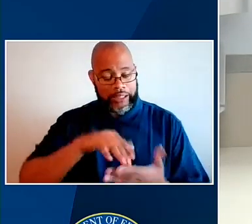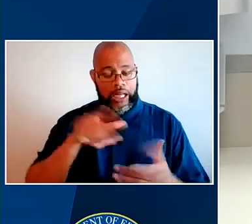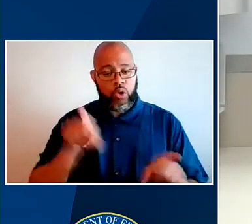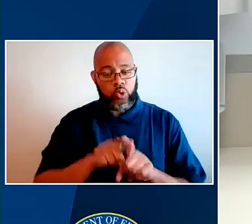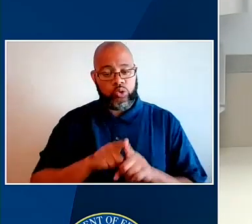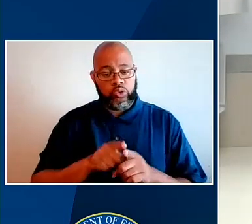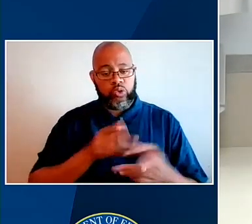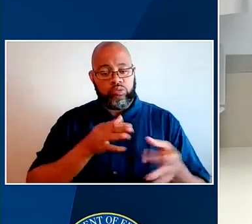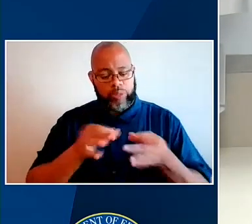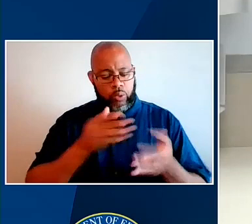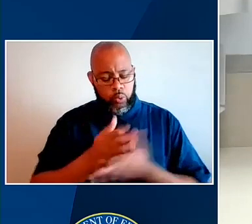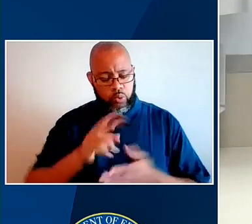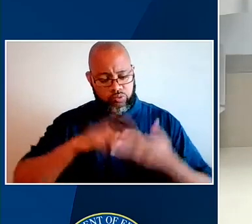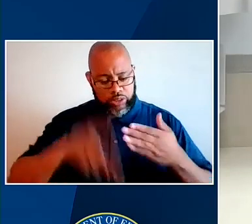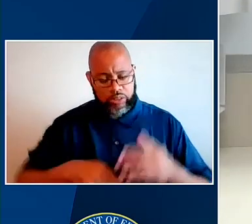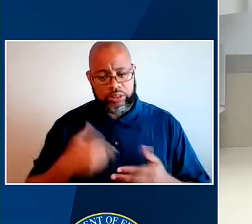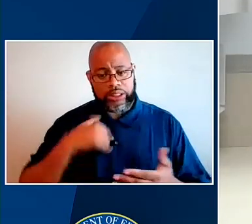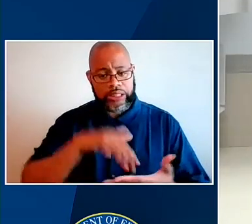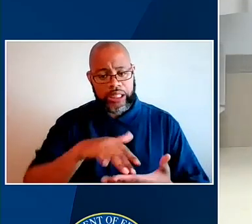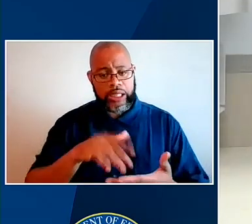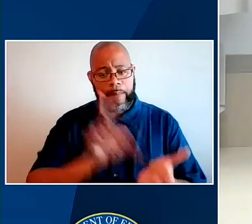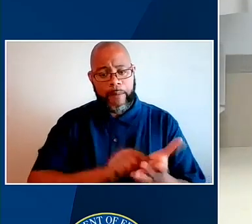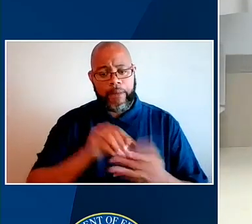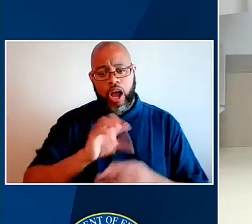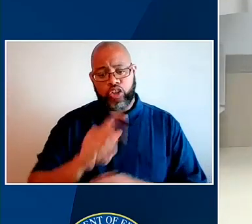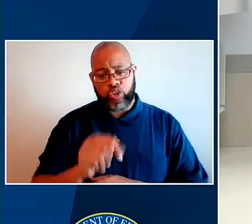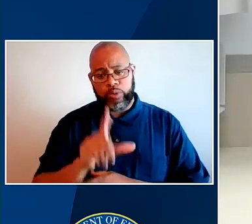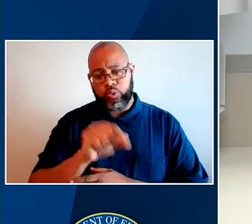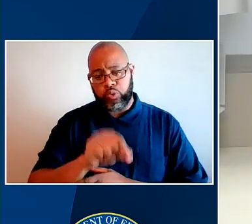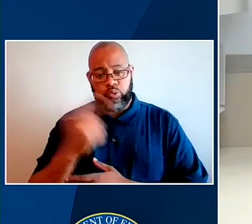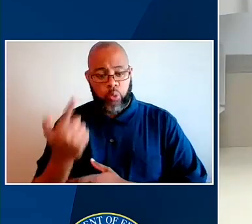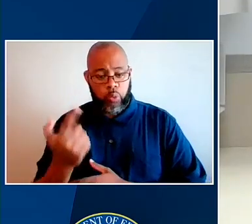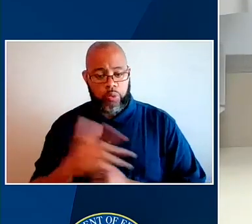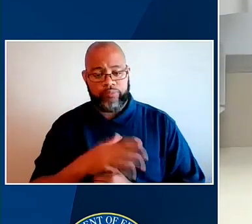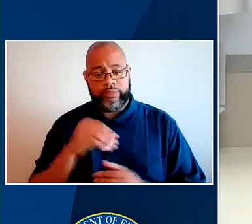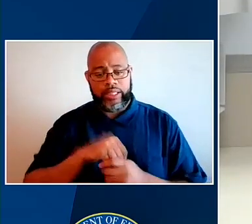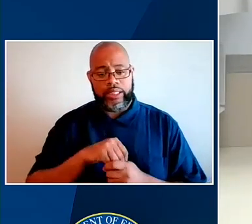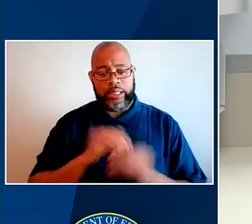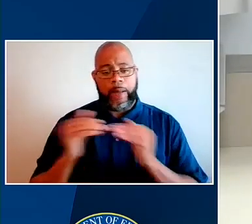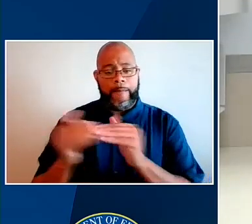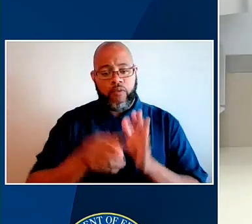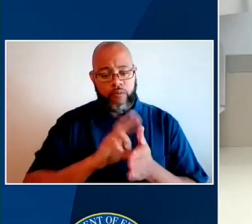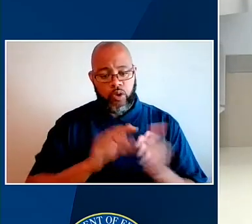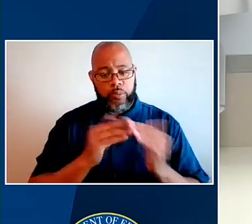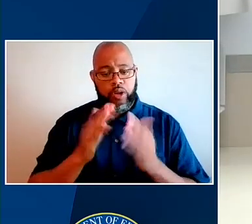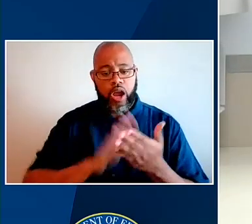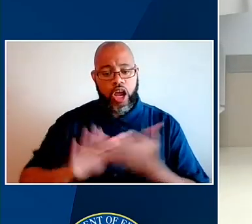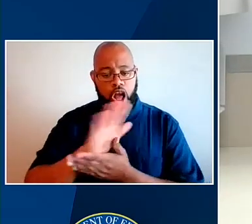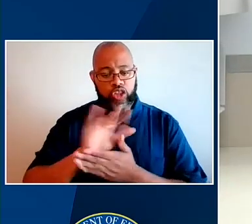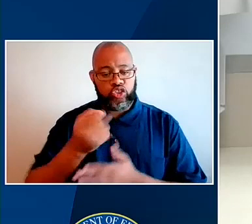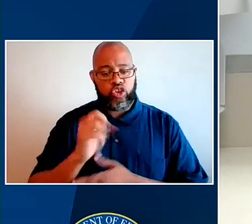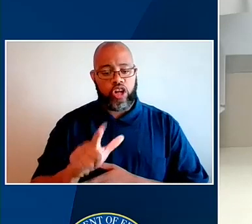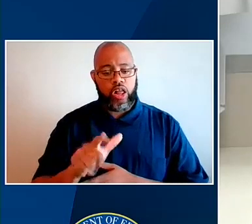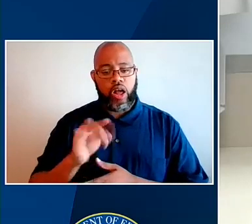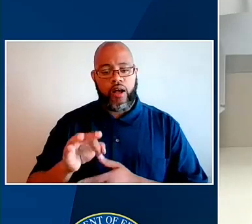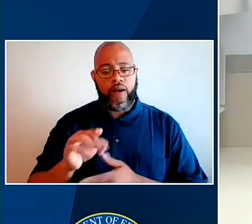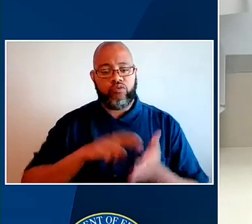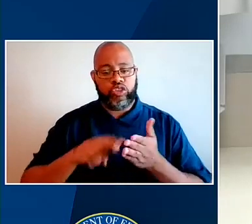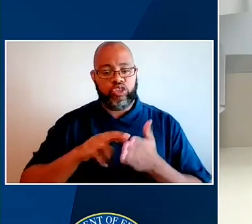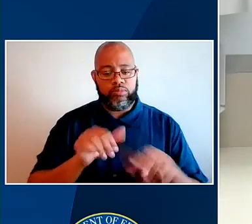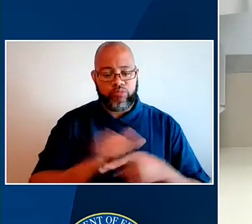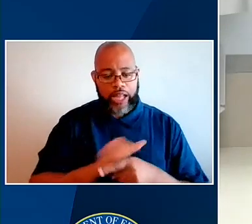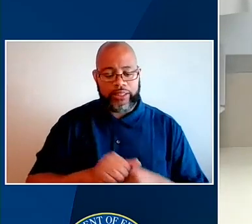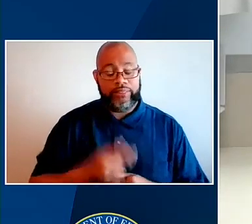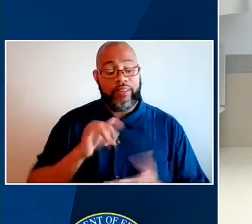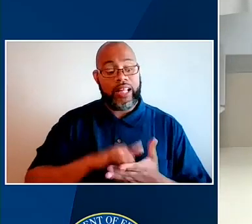you through the results. The study was published in October 2021 in the peer-reviewed Community College Journal of Research and Practice. For this